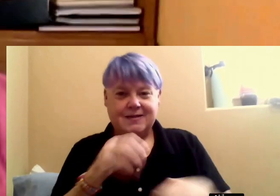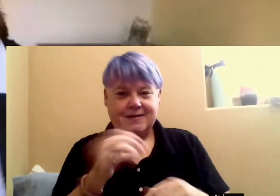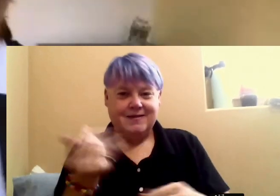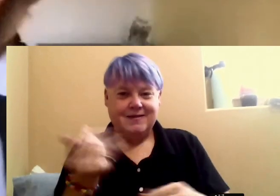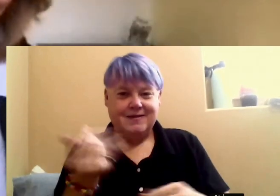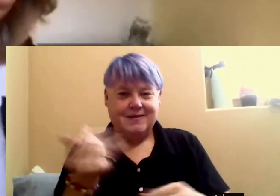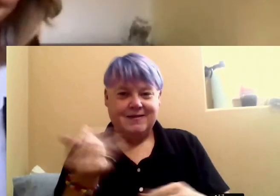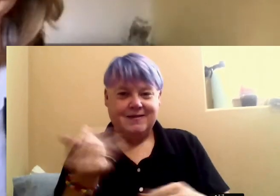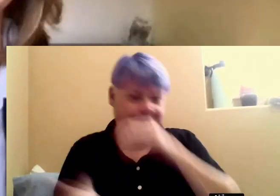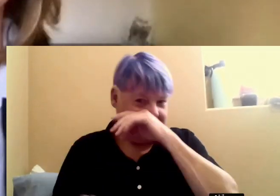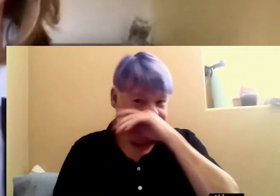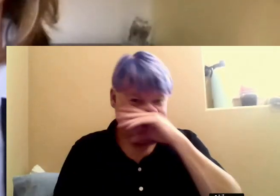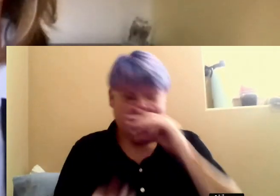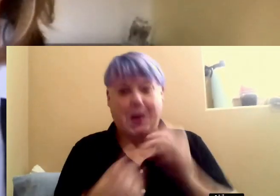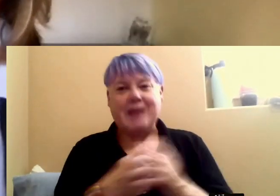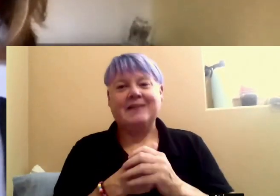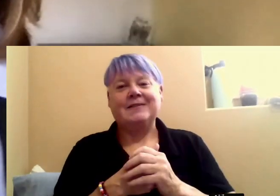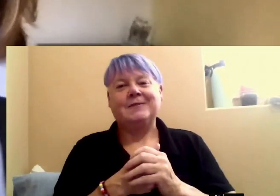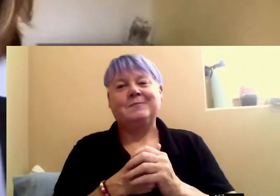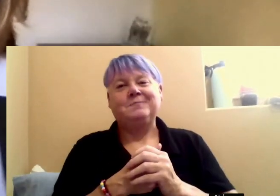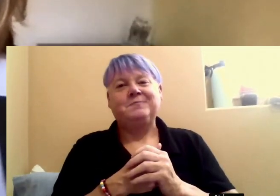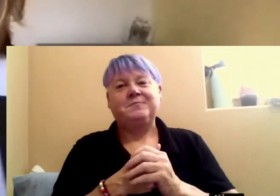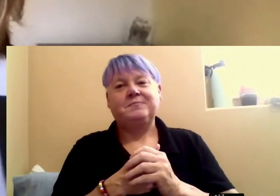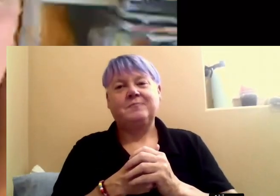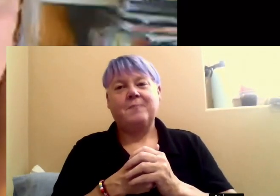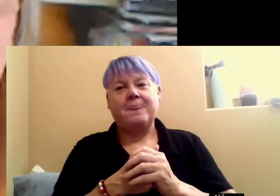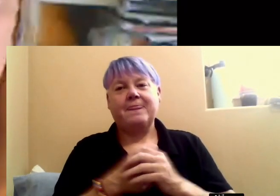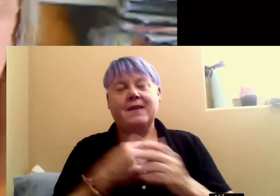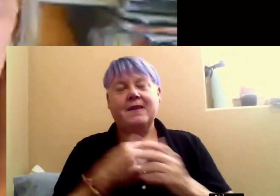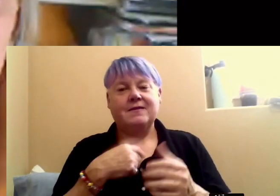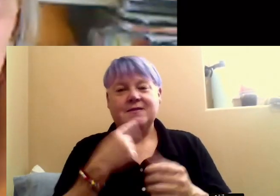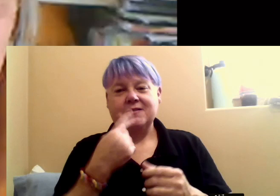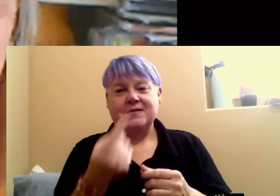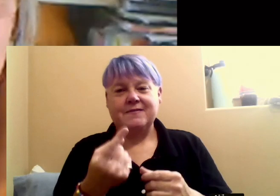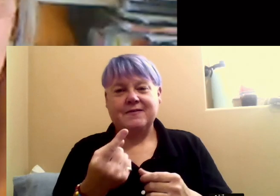That's awesome. I gotta say, you know,